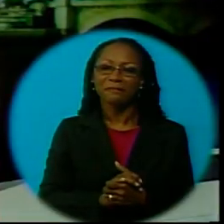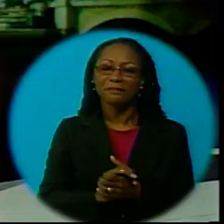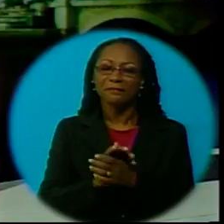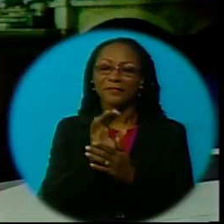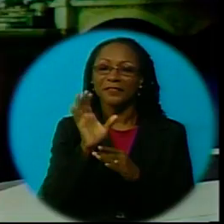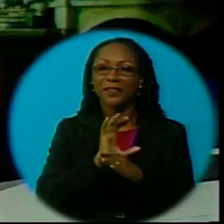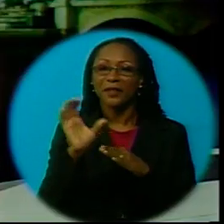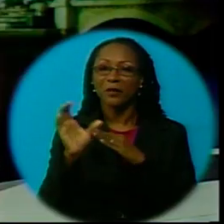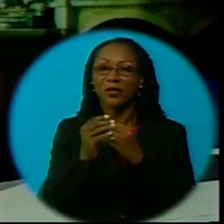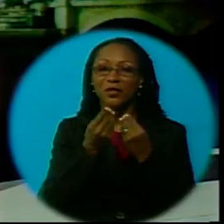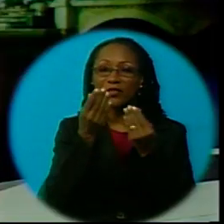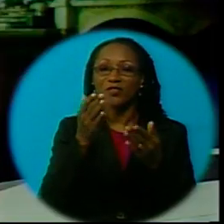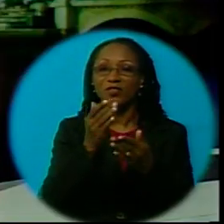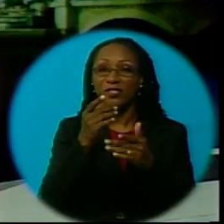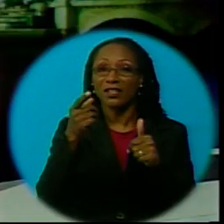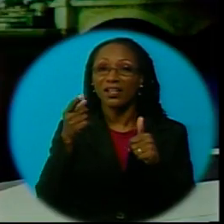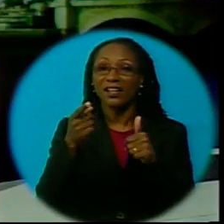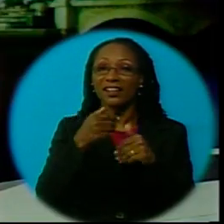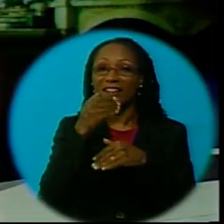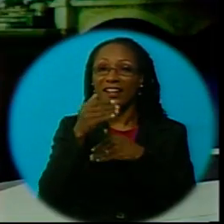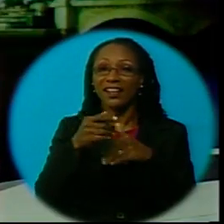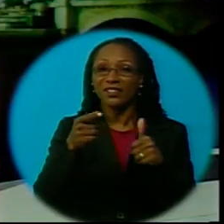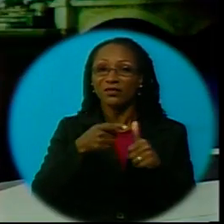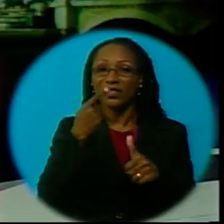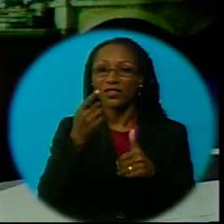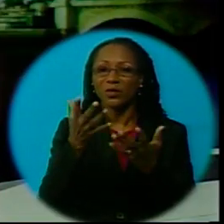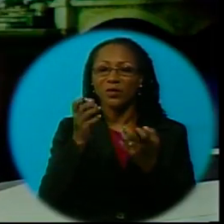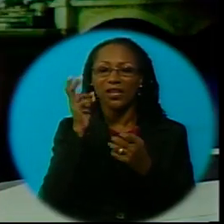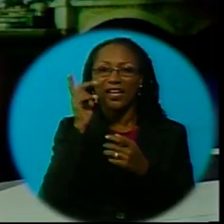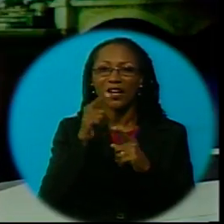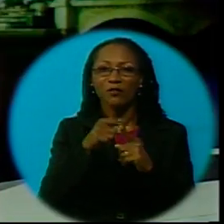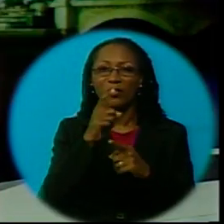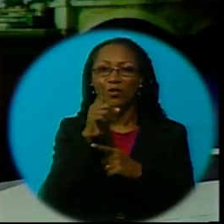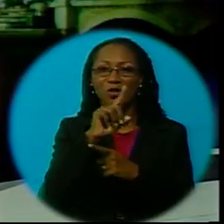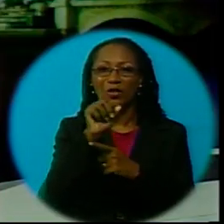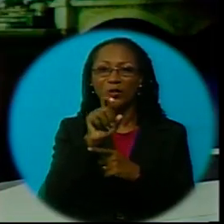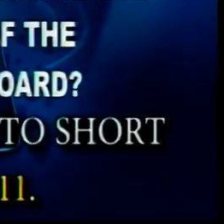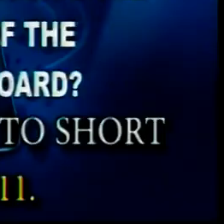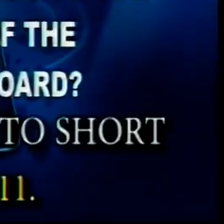regional news next, but first, a reminder that we want to hear from you on the question. Do you believe